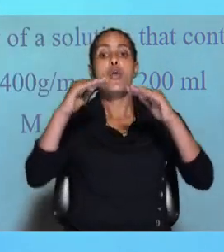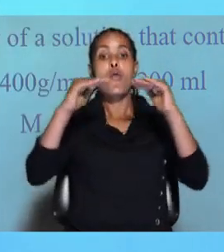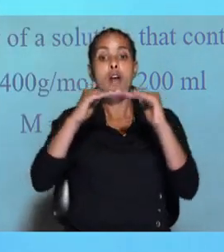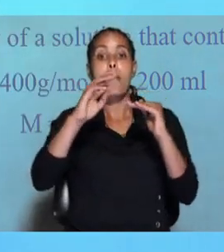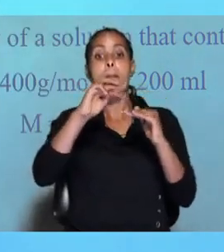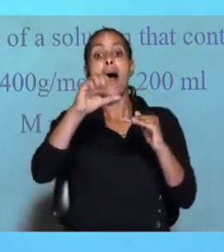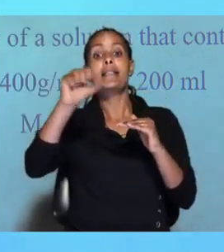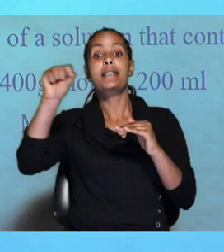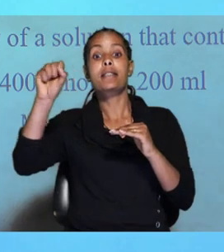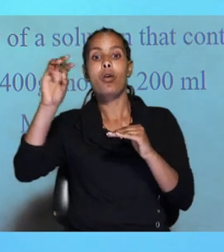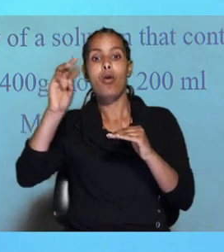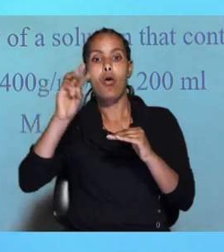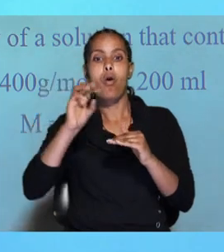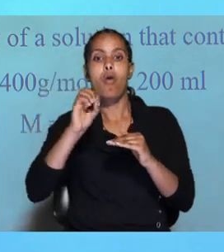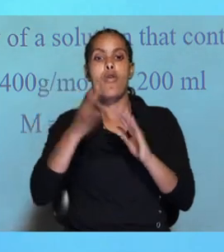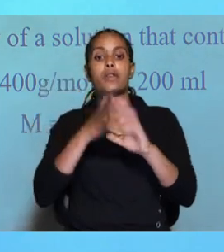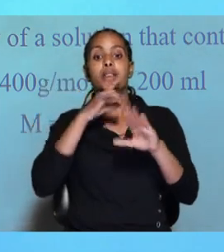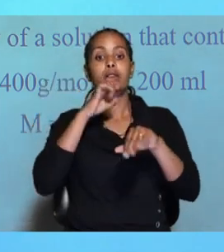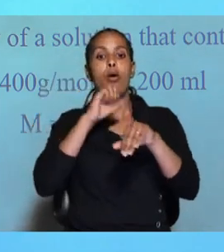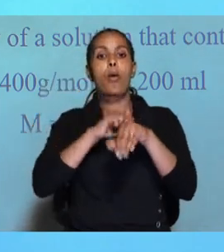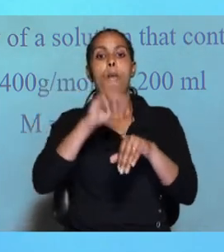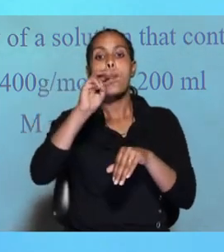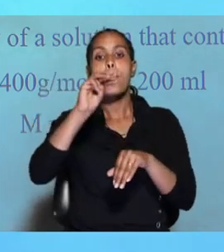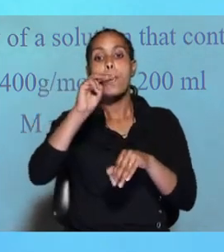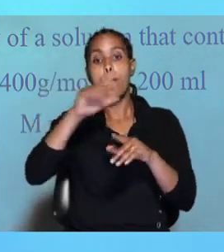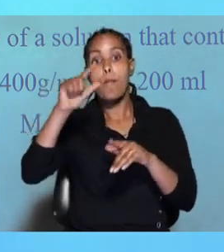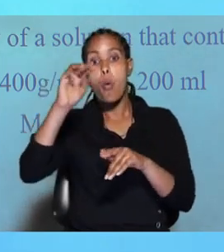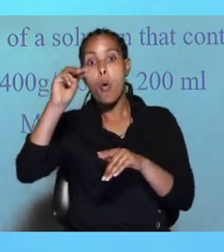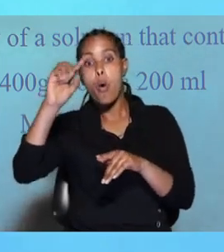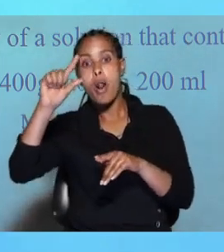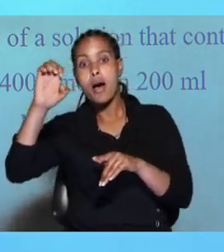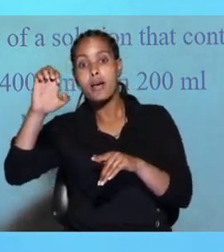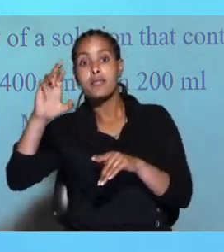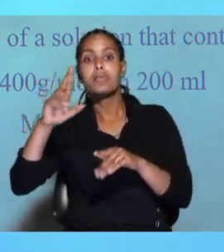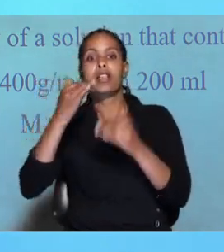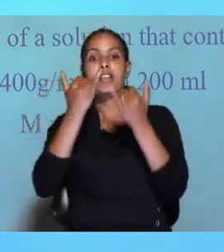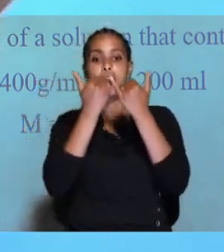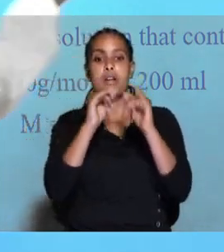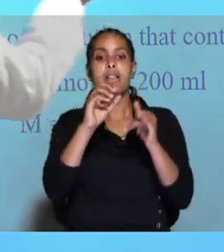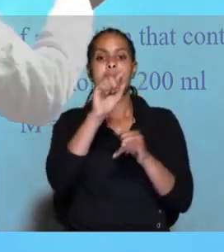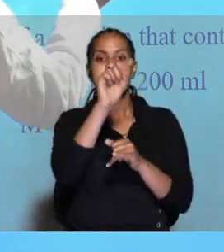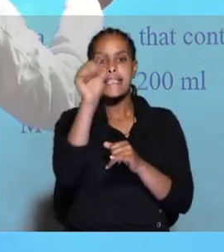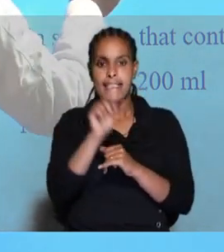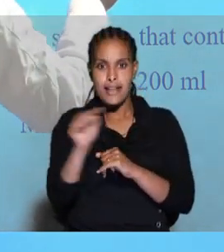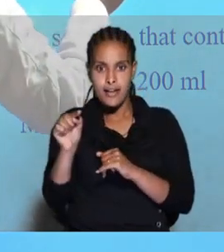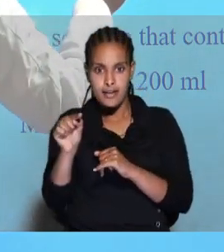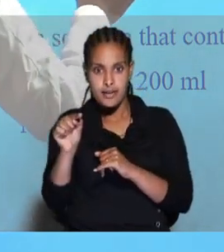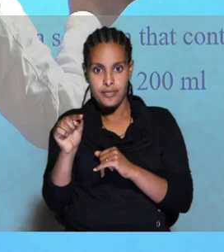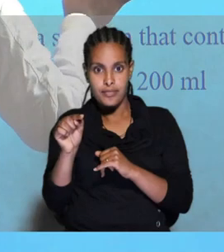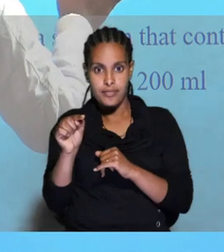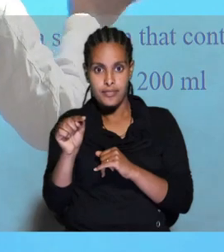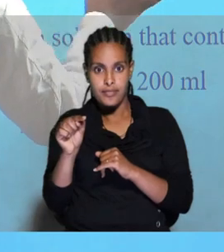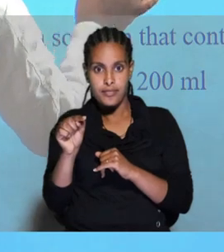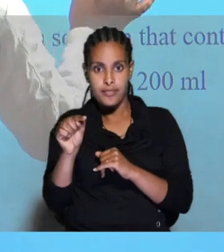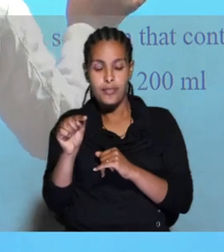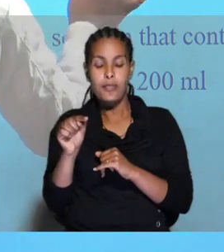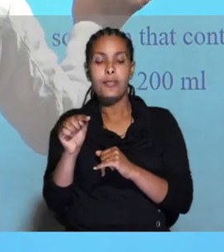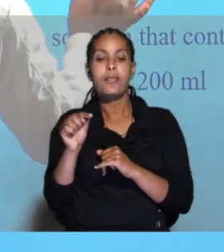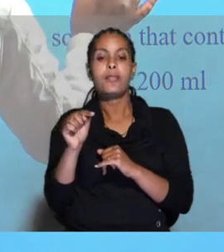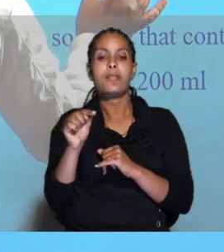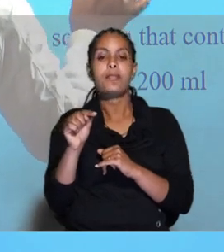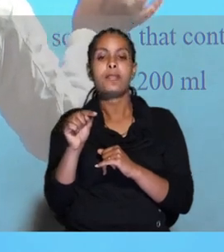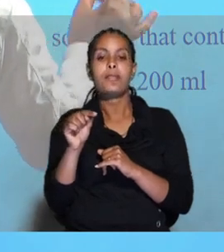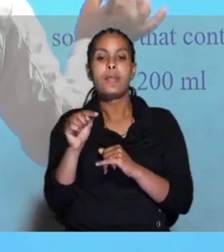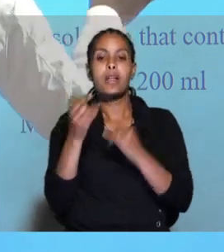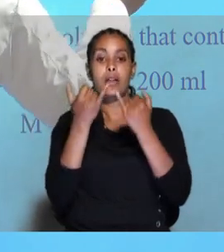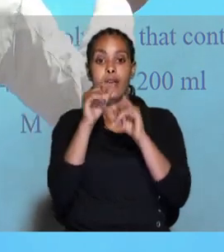equivalent mass of the solid is molar mass of the solid divided by Z. Molar mass of the solid